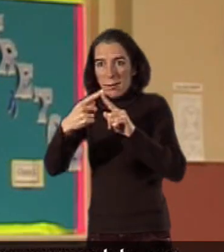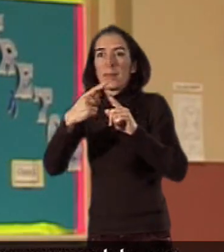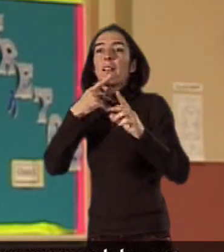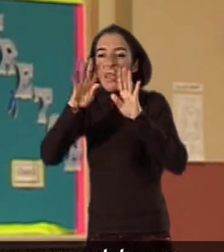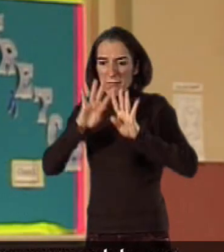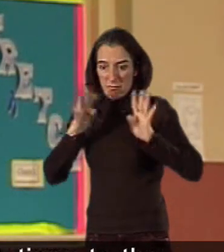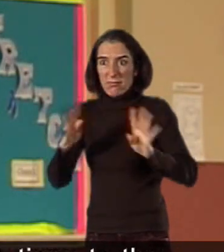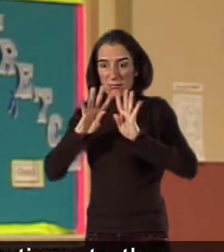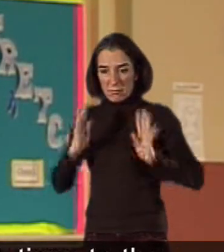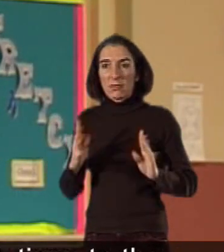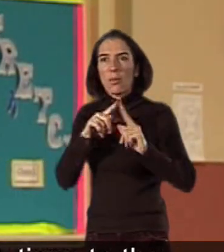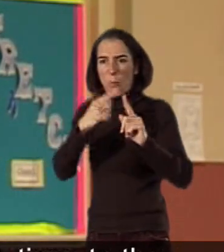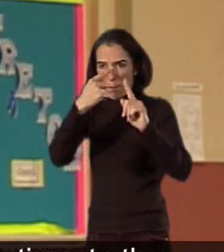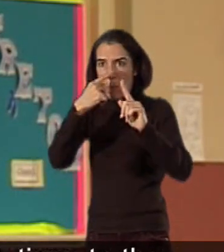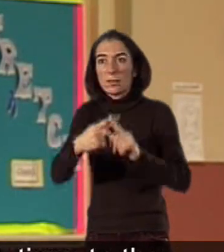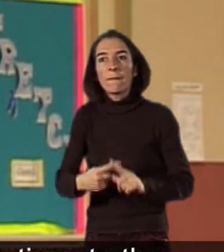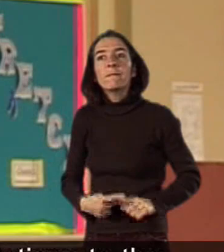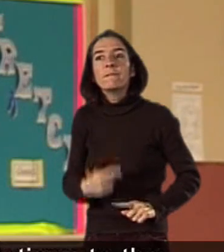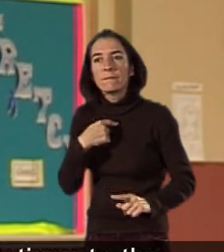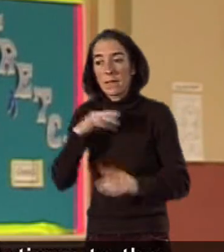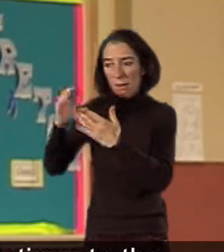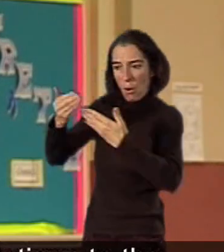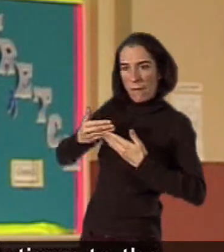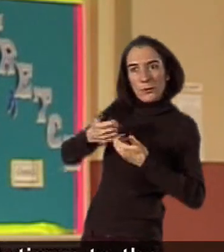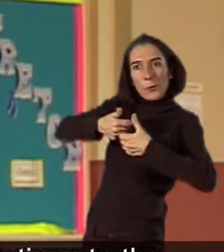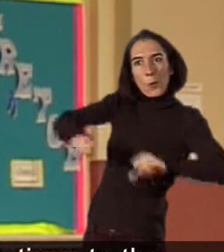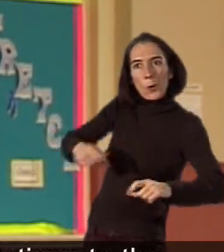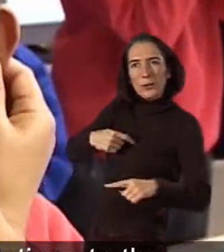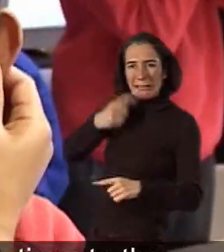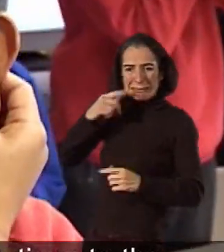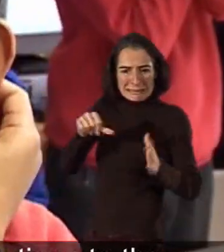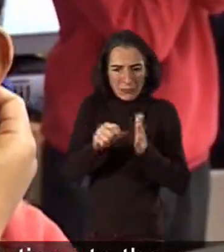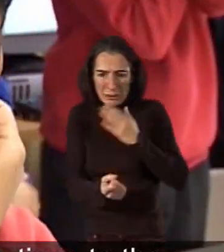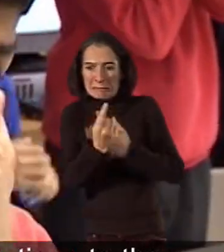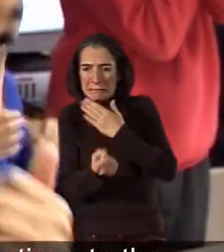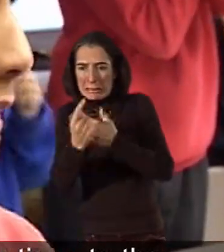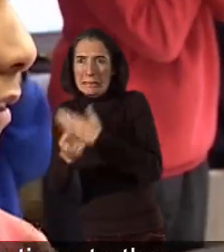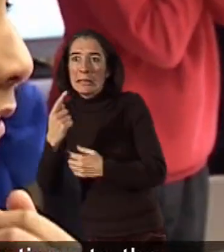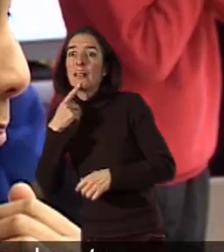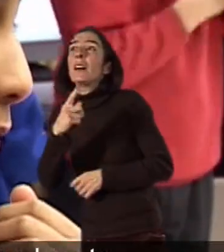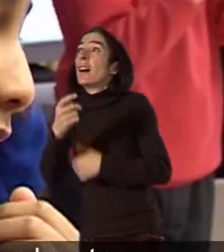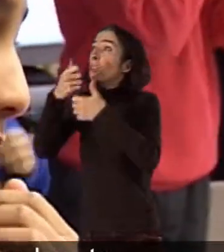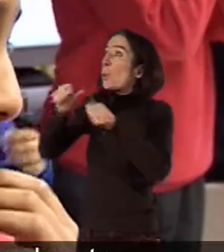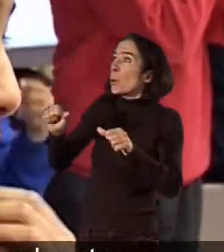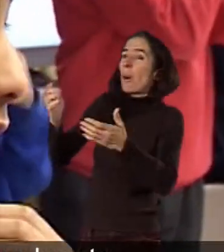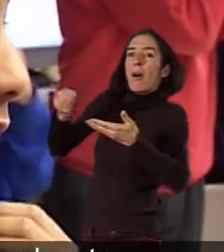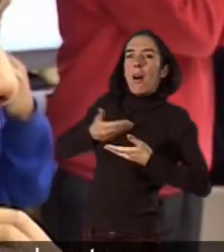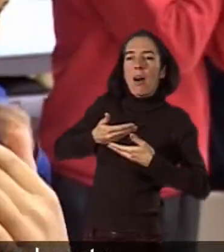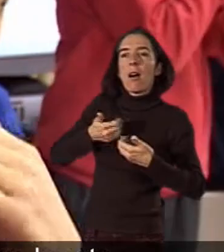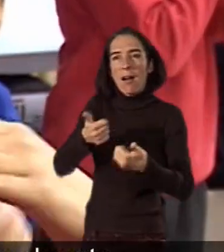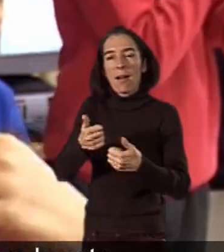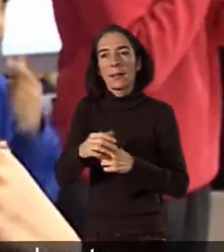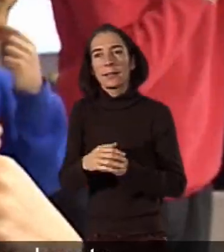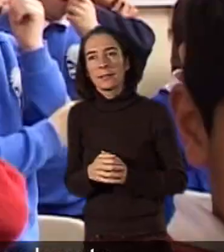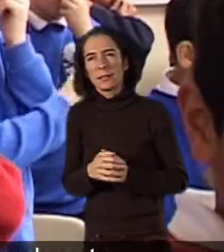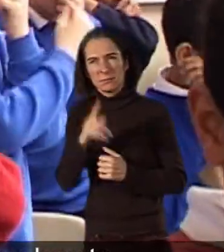find ways round, and they will be offering us the solutions to the difficulties before the difficulties arise. What does the head